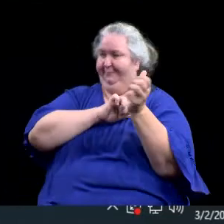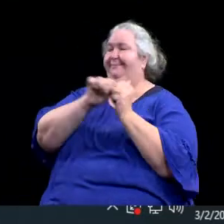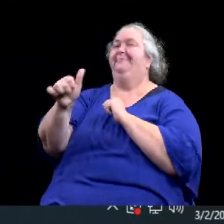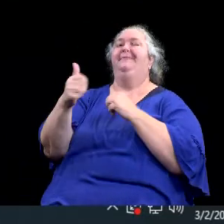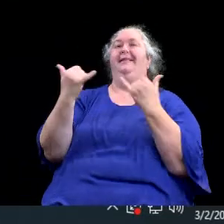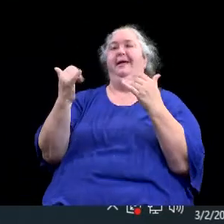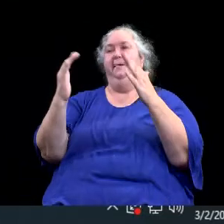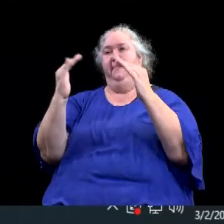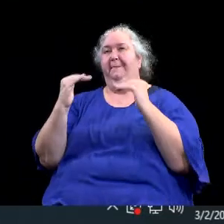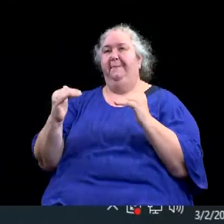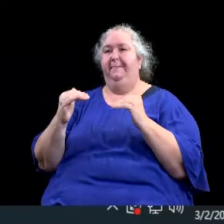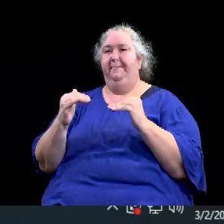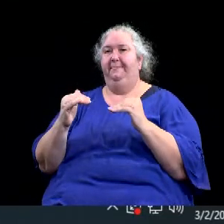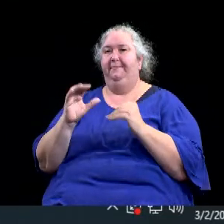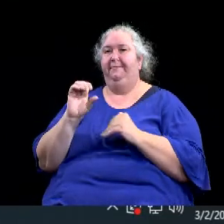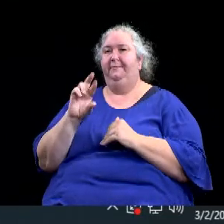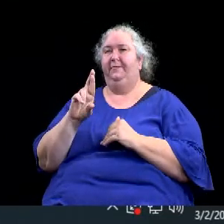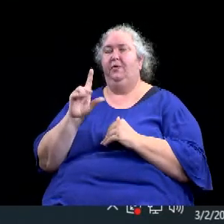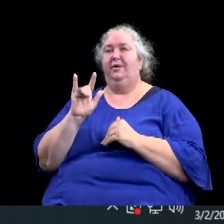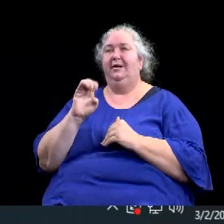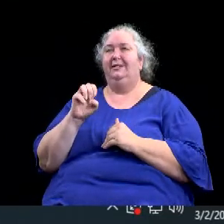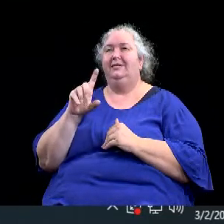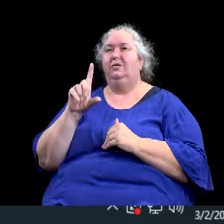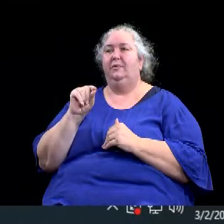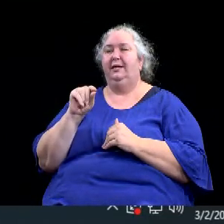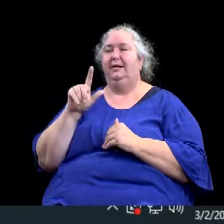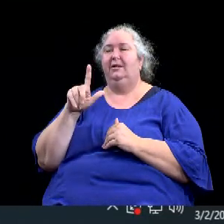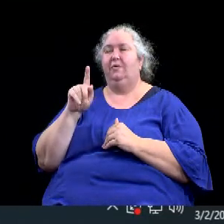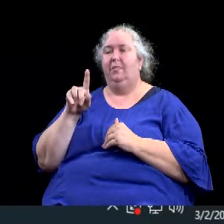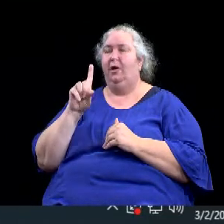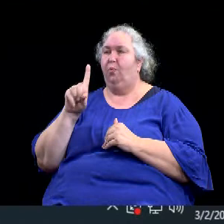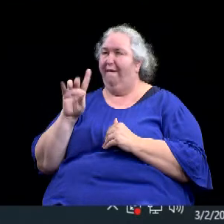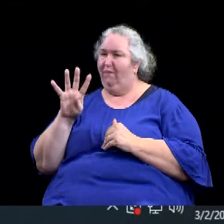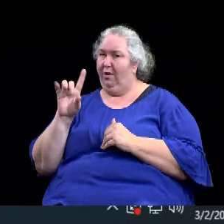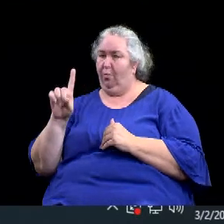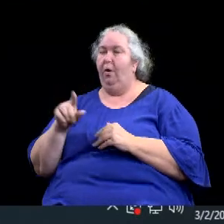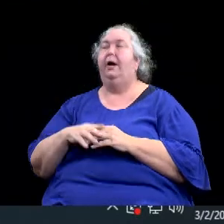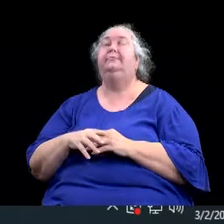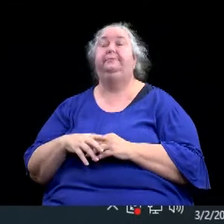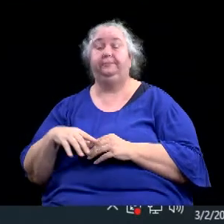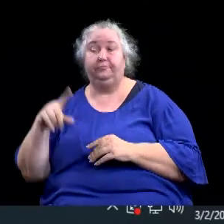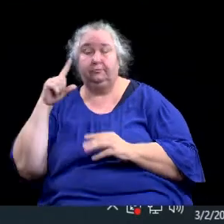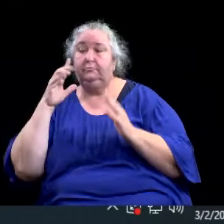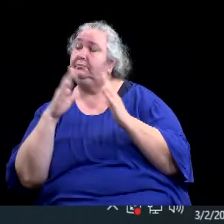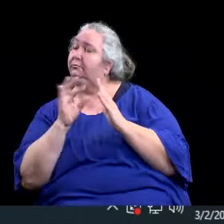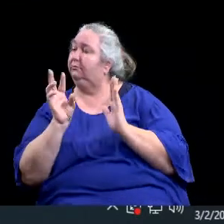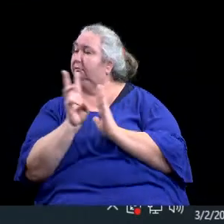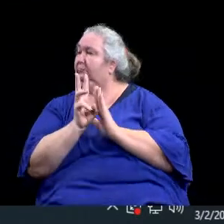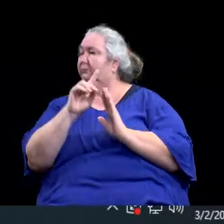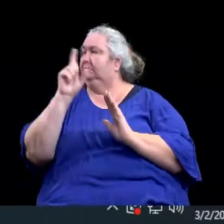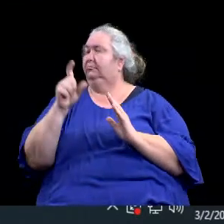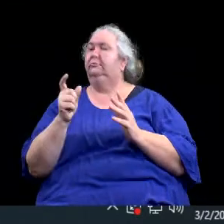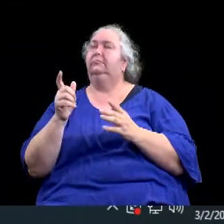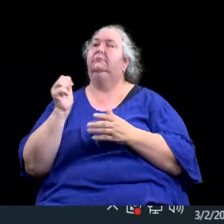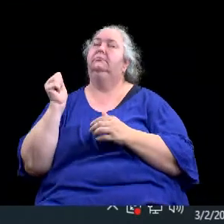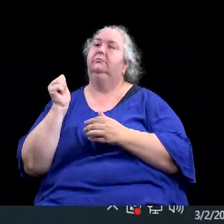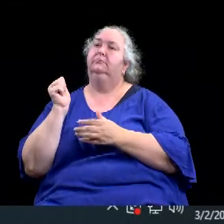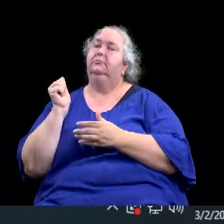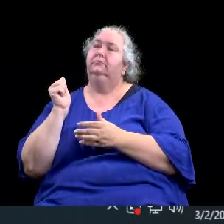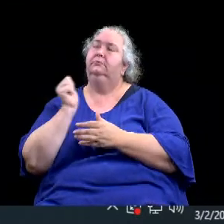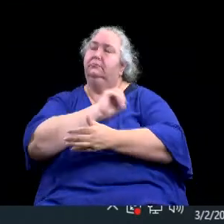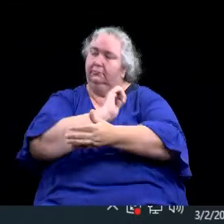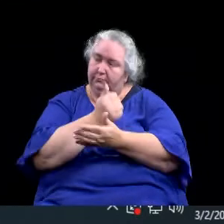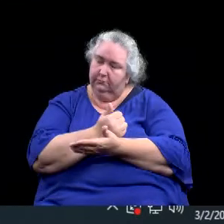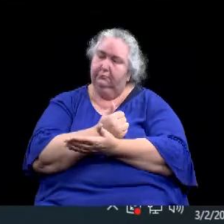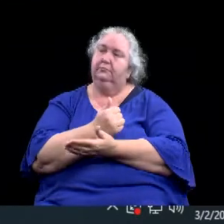2021-141. An ordinance of the City of Waco, Texas, authorizing the election of unopposed candidates for the positions of Council Member District 2 and Council Member